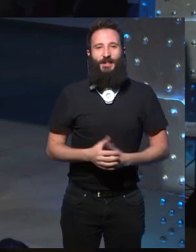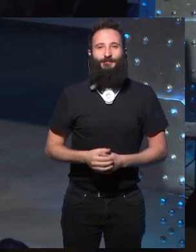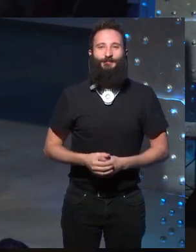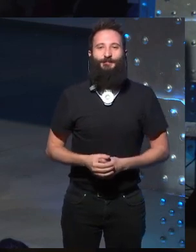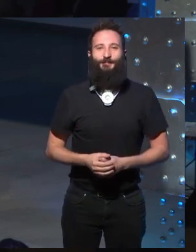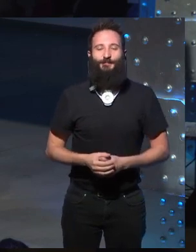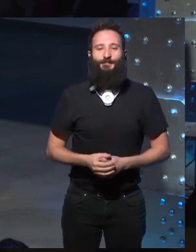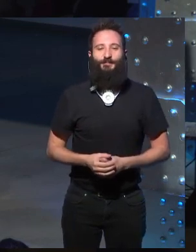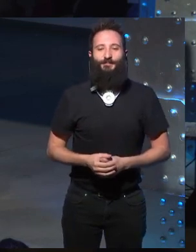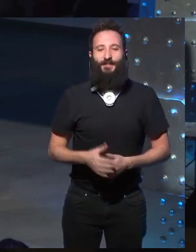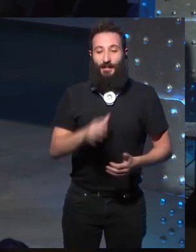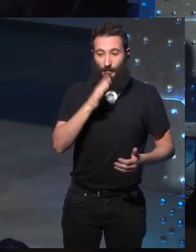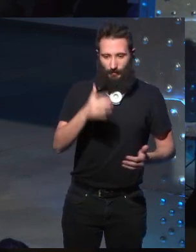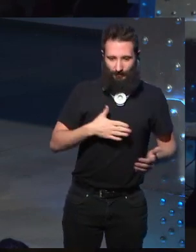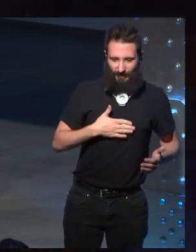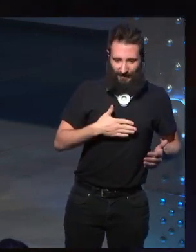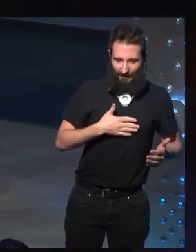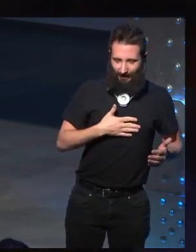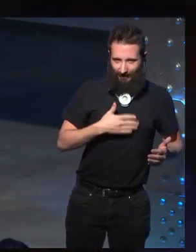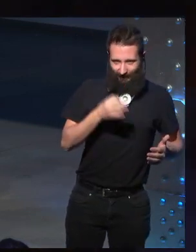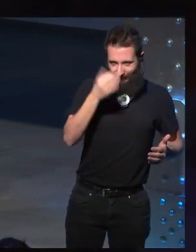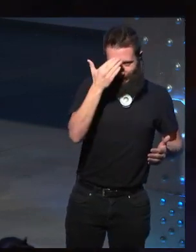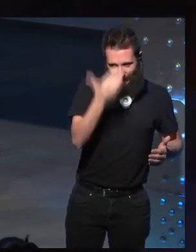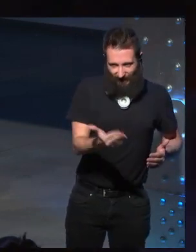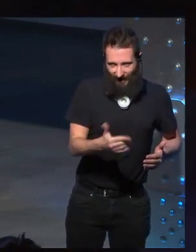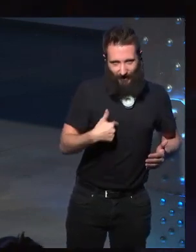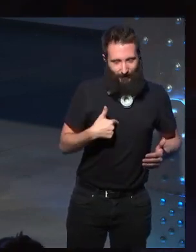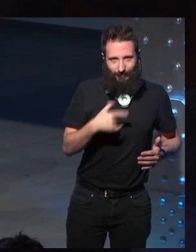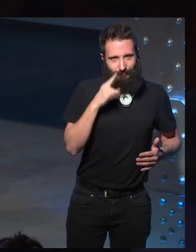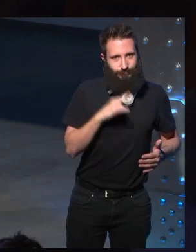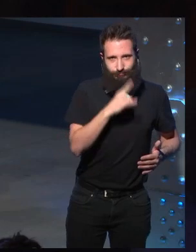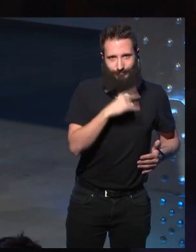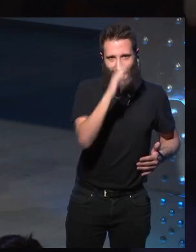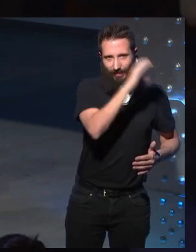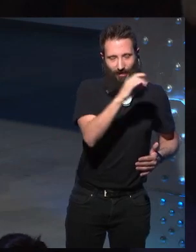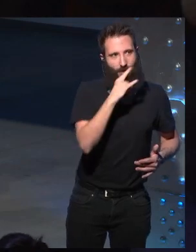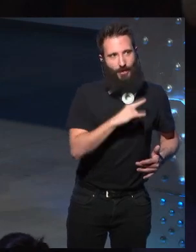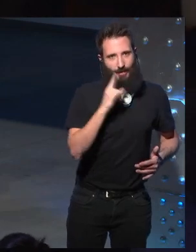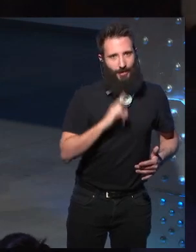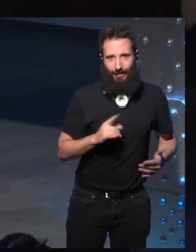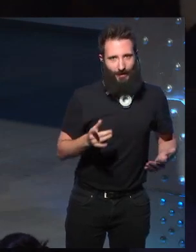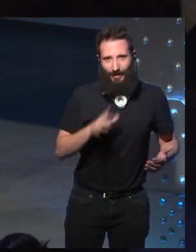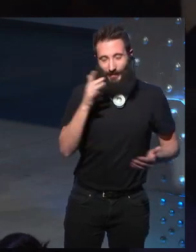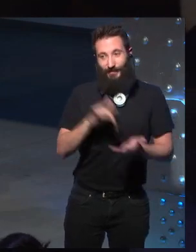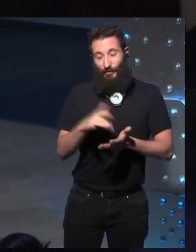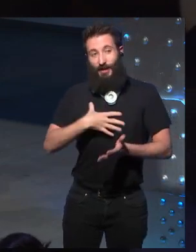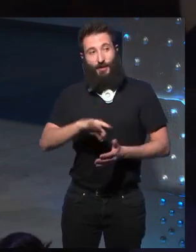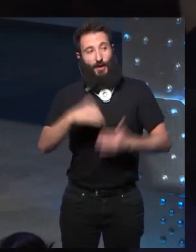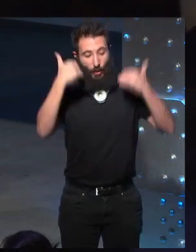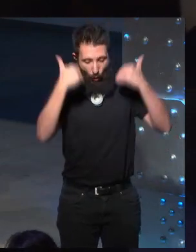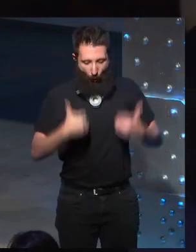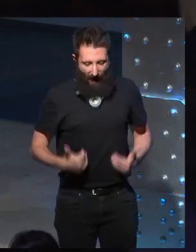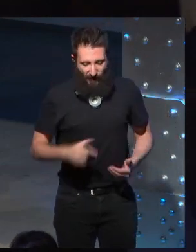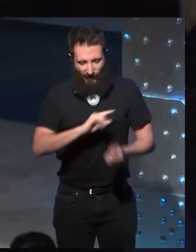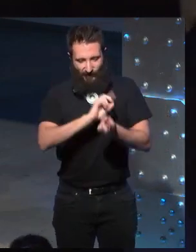really. Es desde la más sincera admiración. I say this from my total admiration of